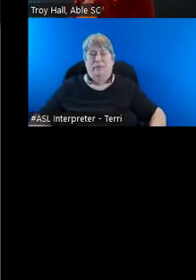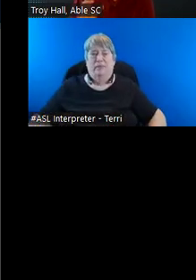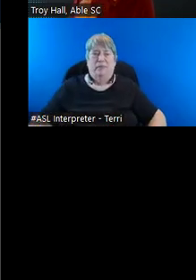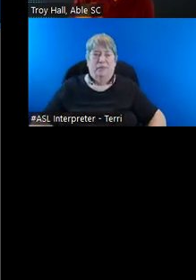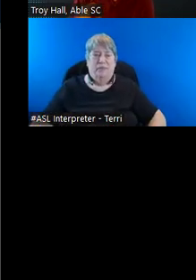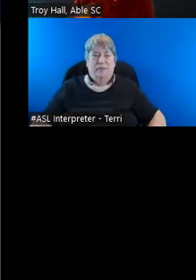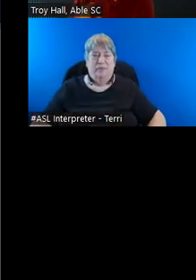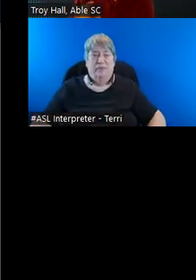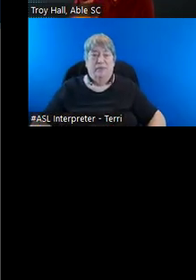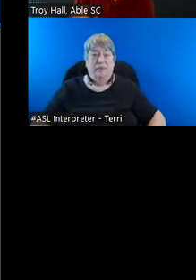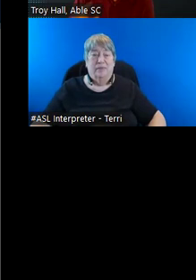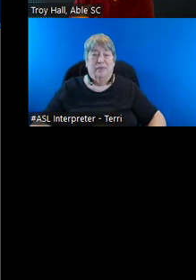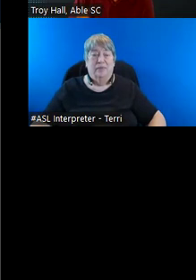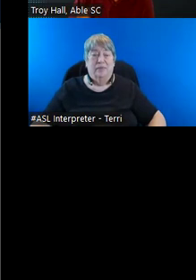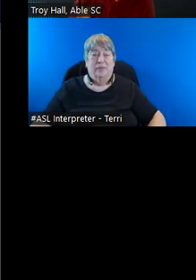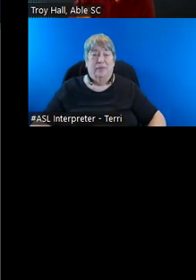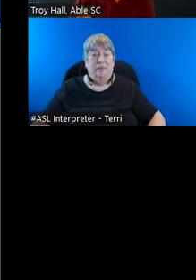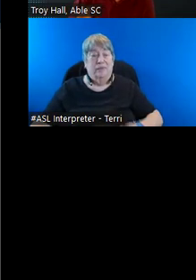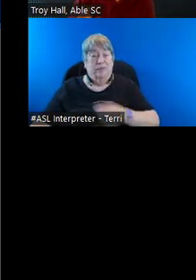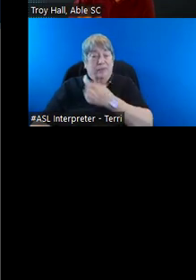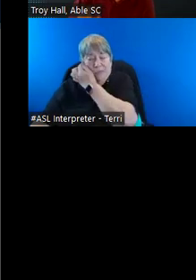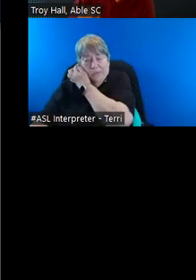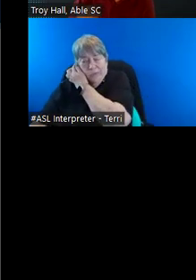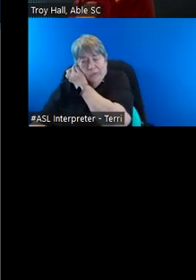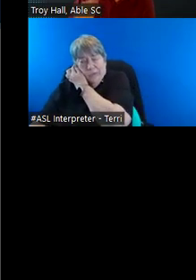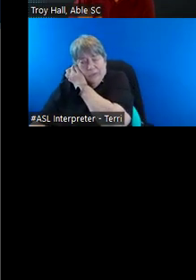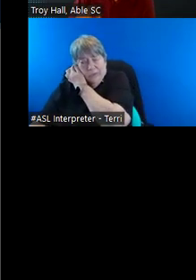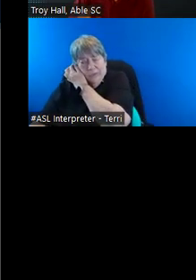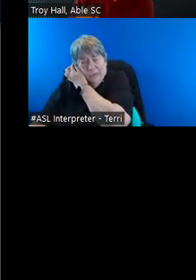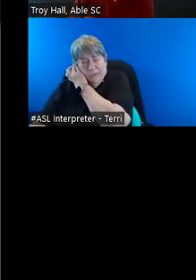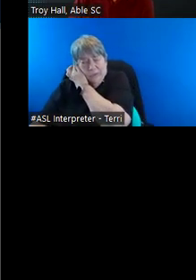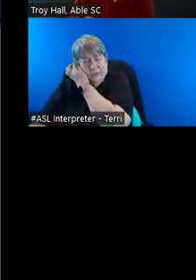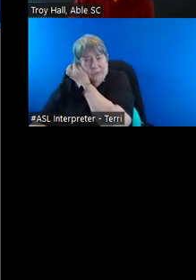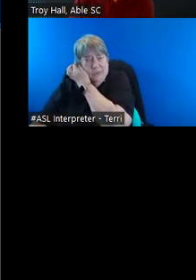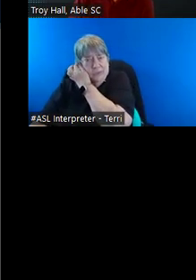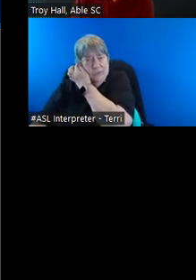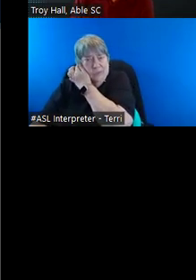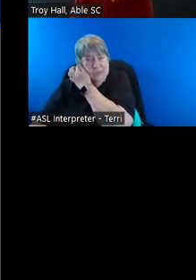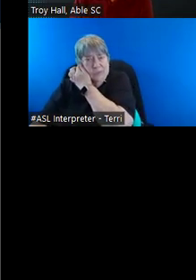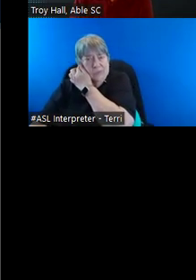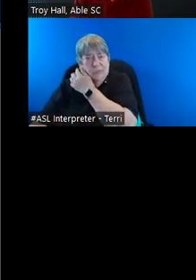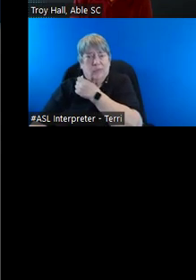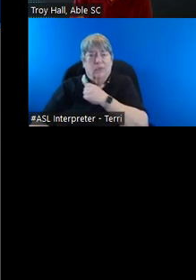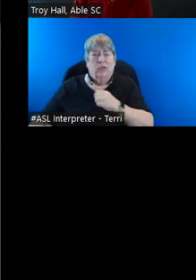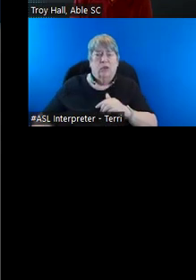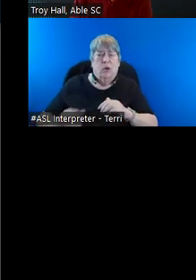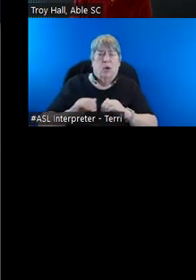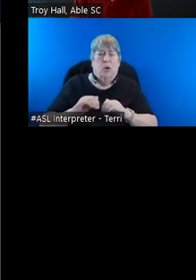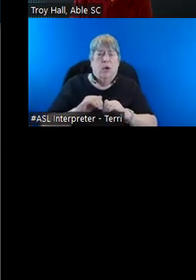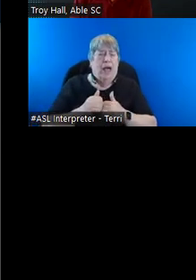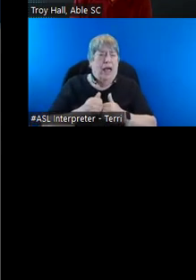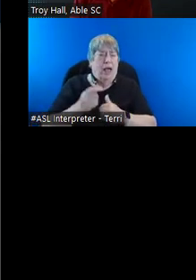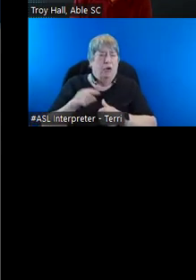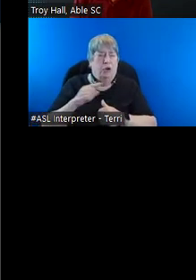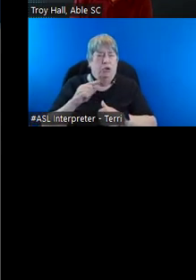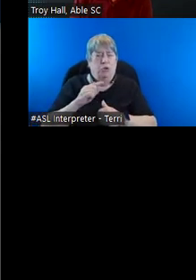So what are the questions that we can ask ourselves about our programs? To what extent do you facilitate activities that build disability empowerment